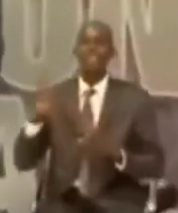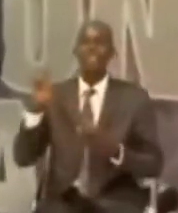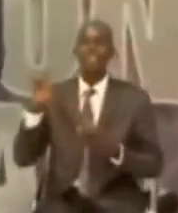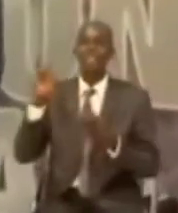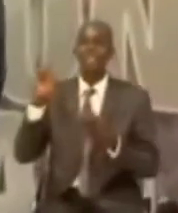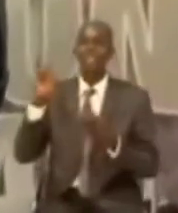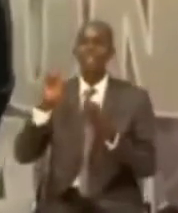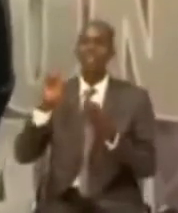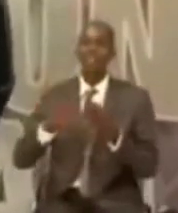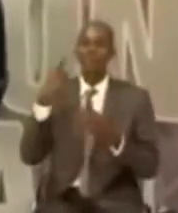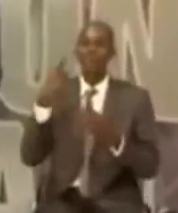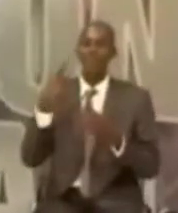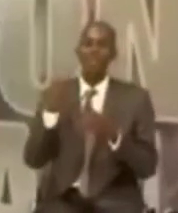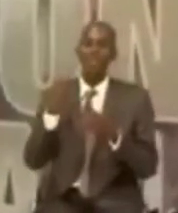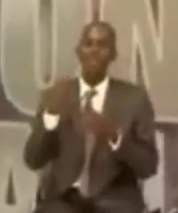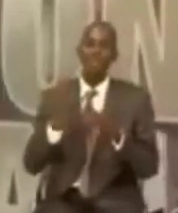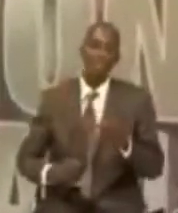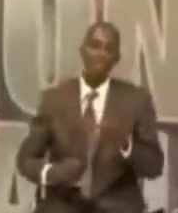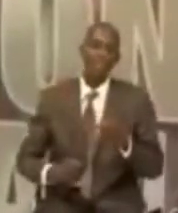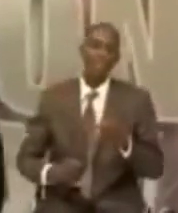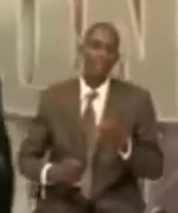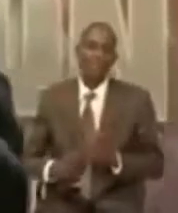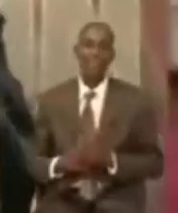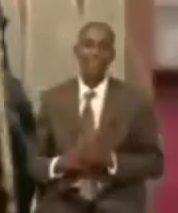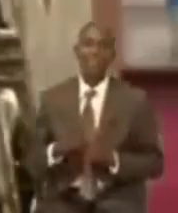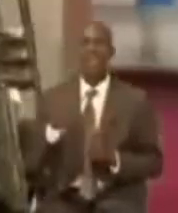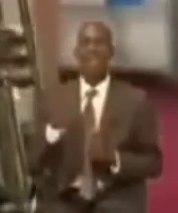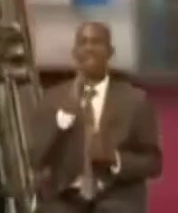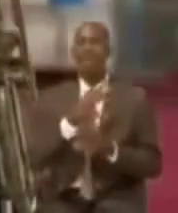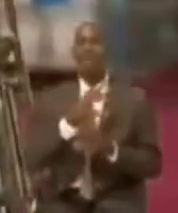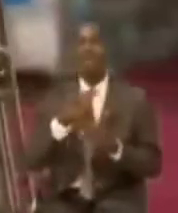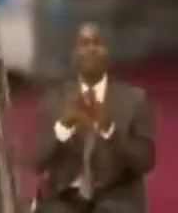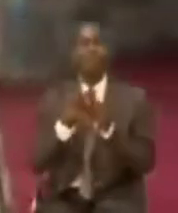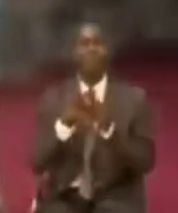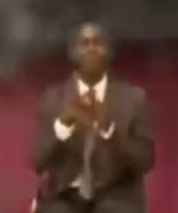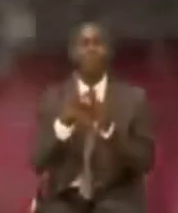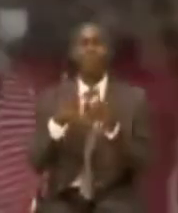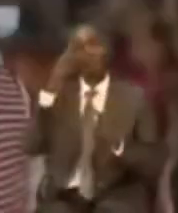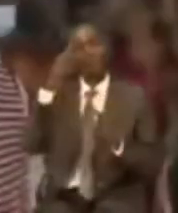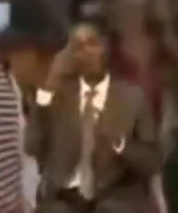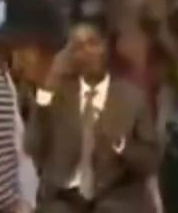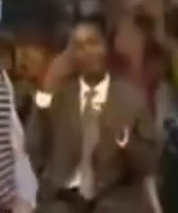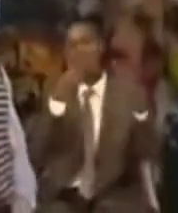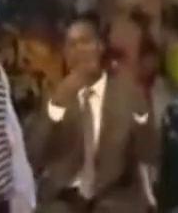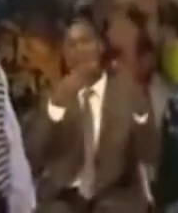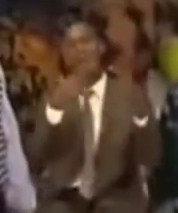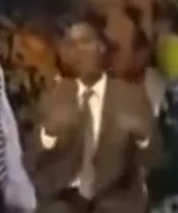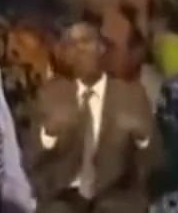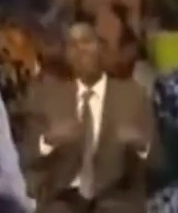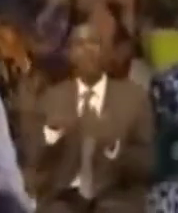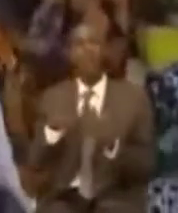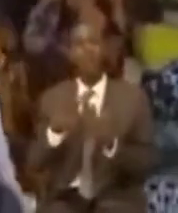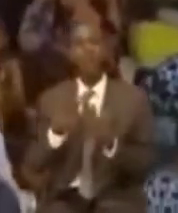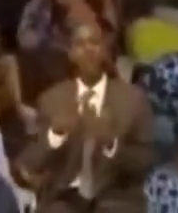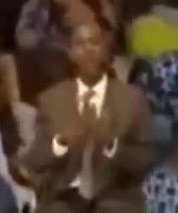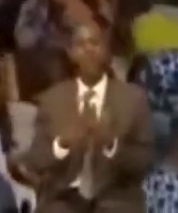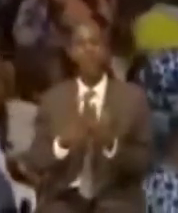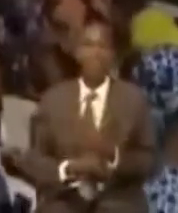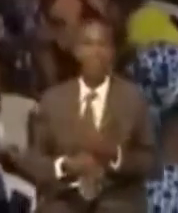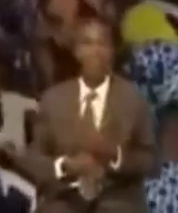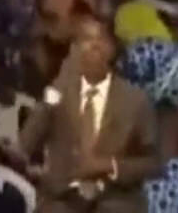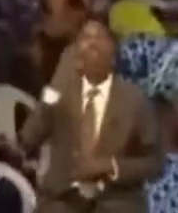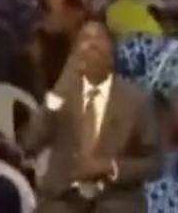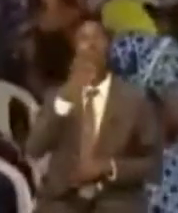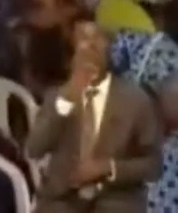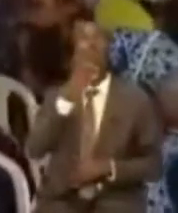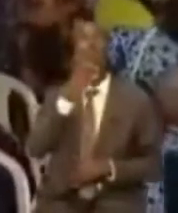to the end, there's no place for our human. It's your voice that